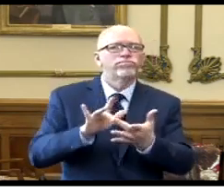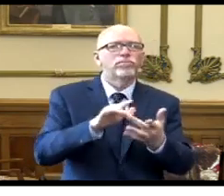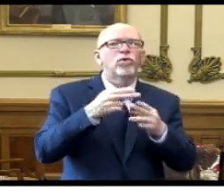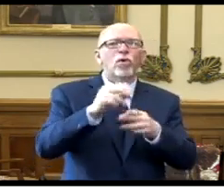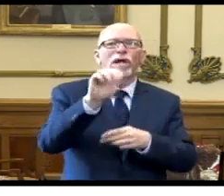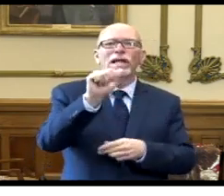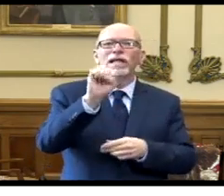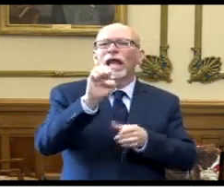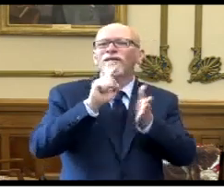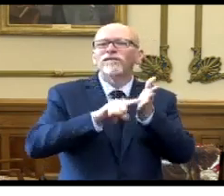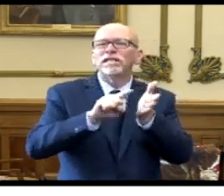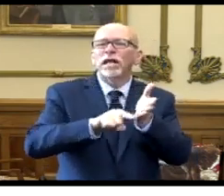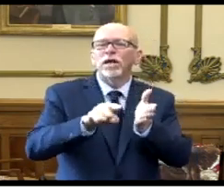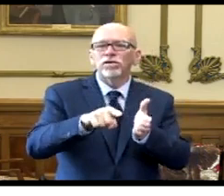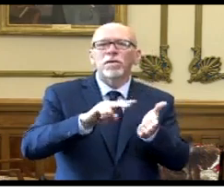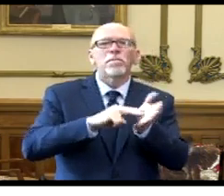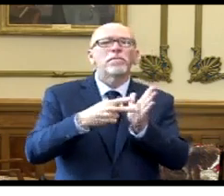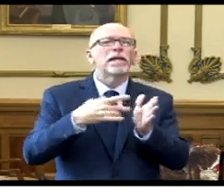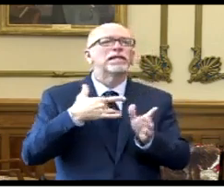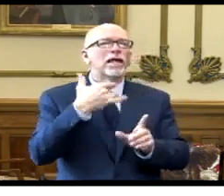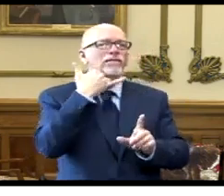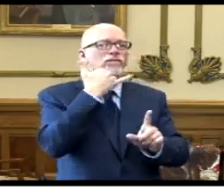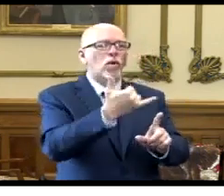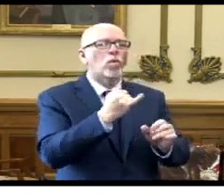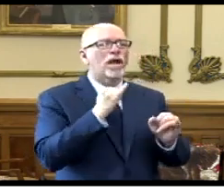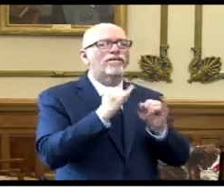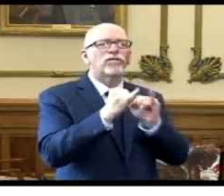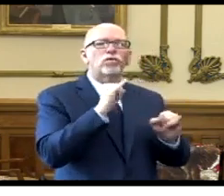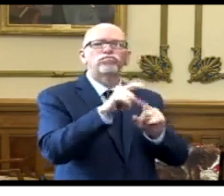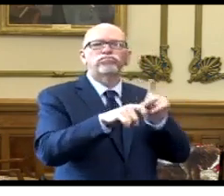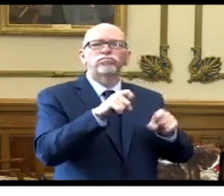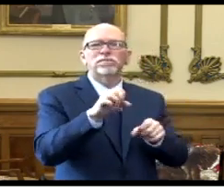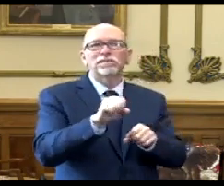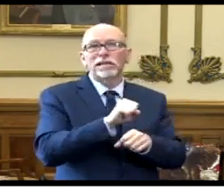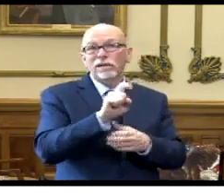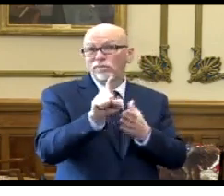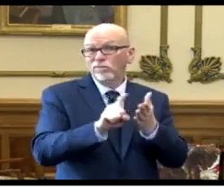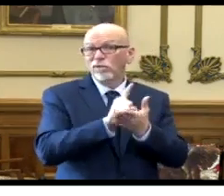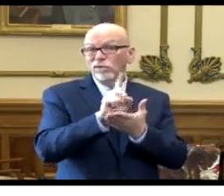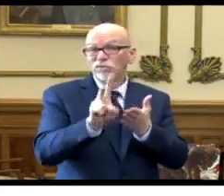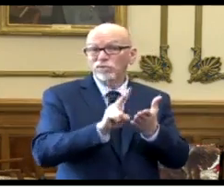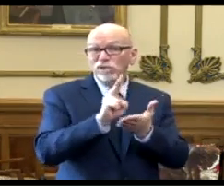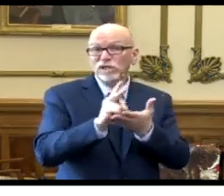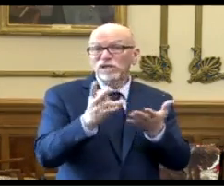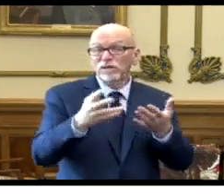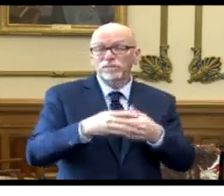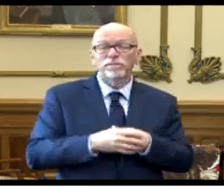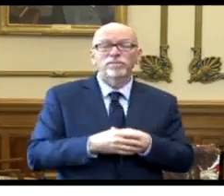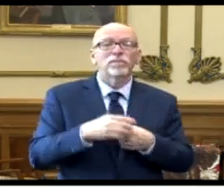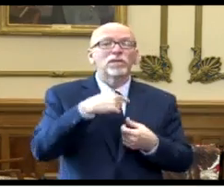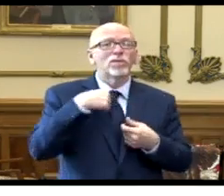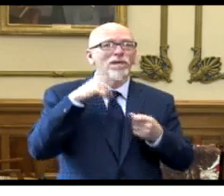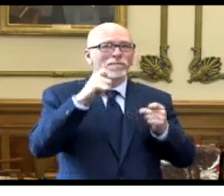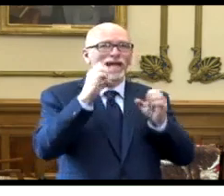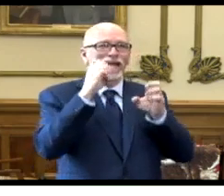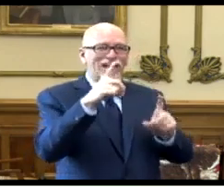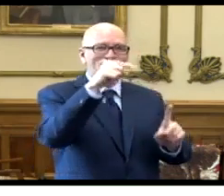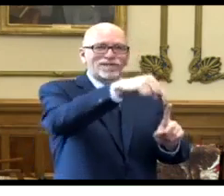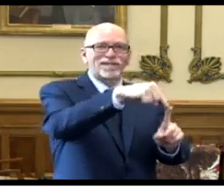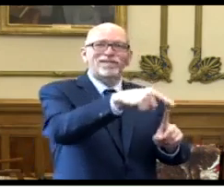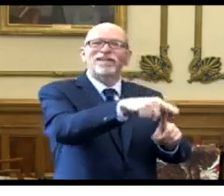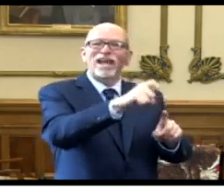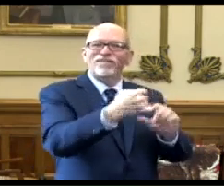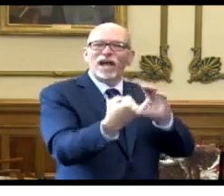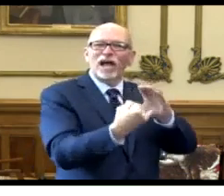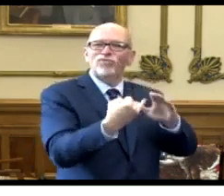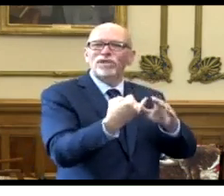investigation, which normally is a phone interview, which takes 1 to 2 hours. We also must educate the individual that they need to